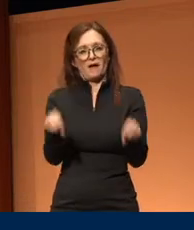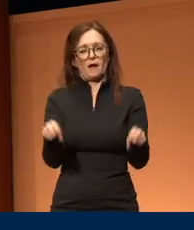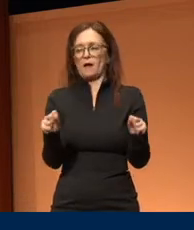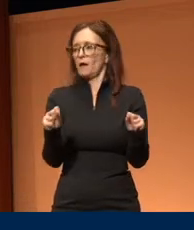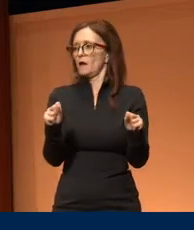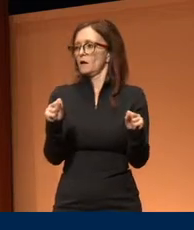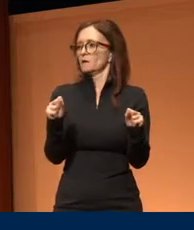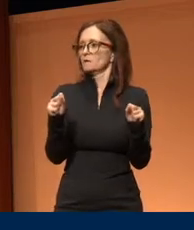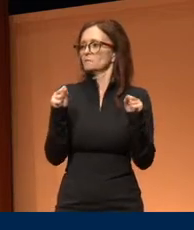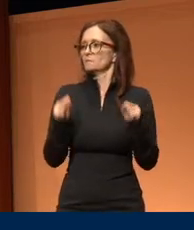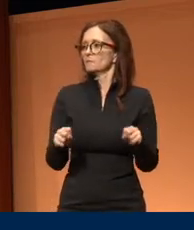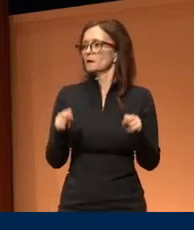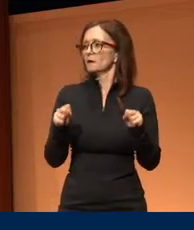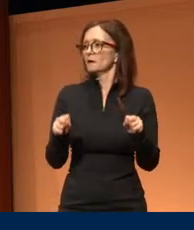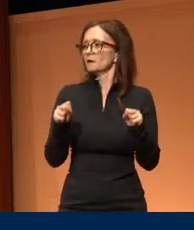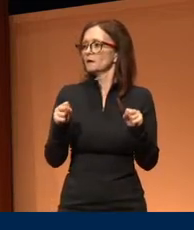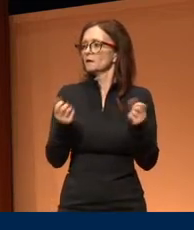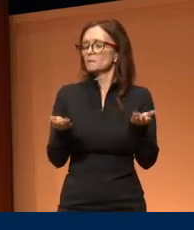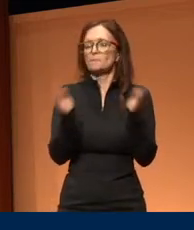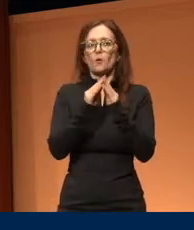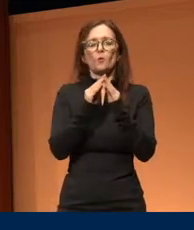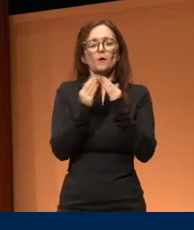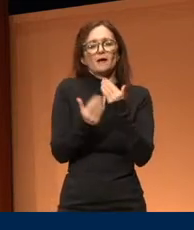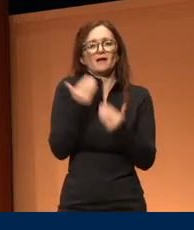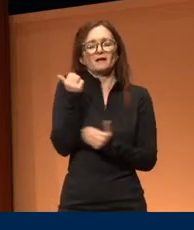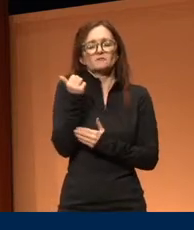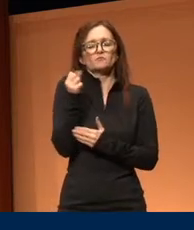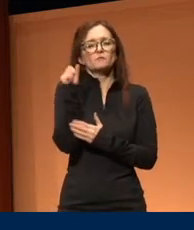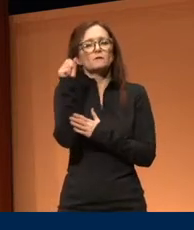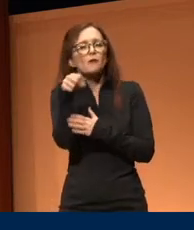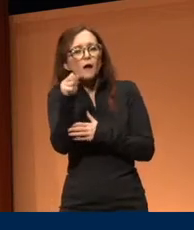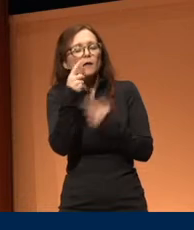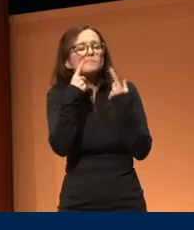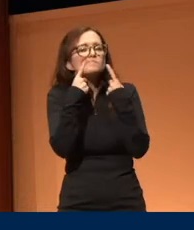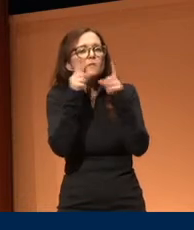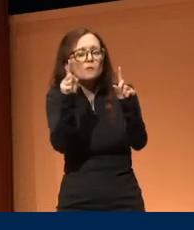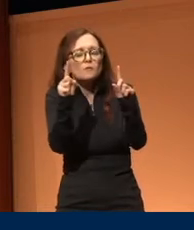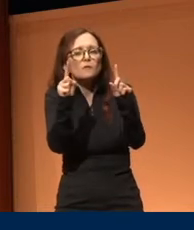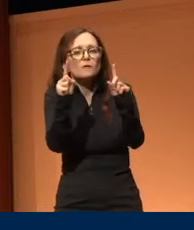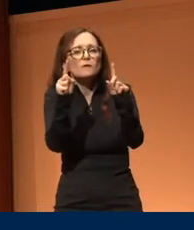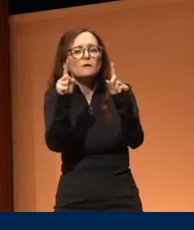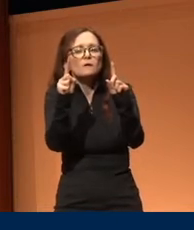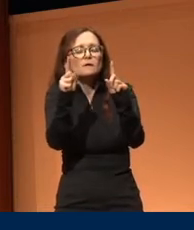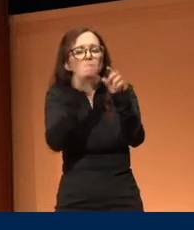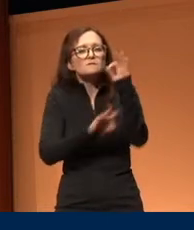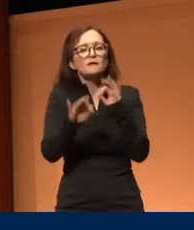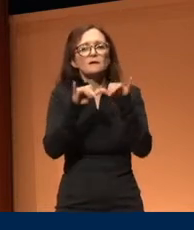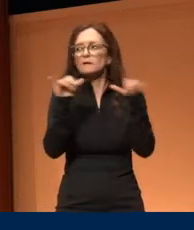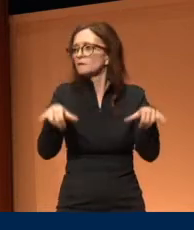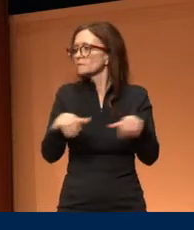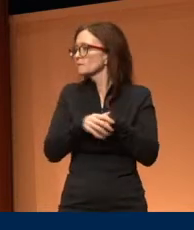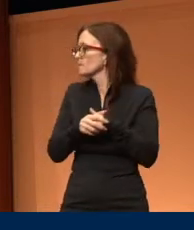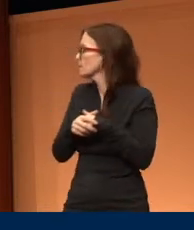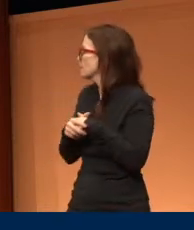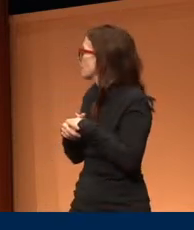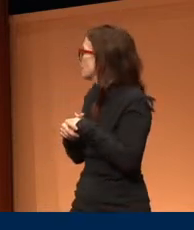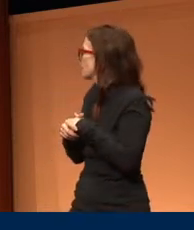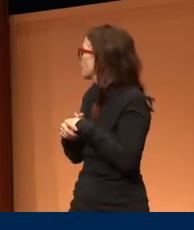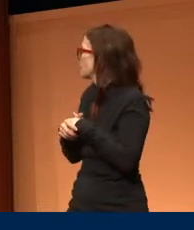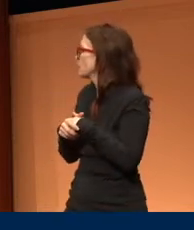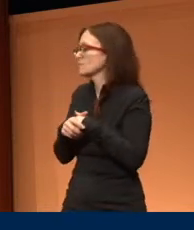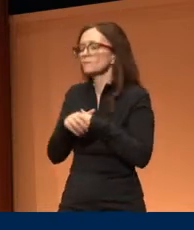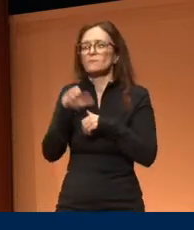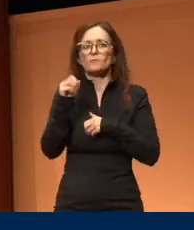be more easily to be realized through institutional design? Okay, good. I think I got it.